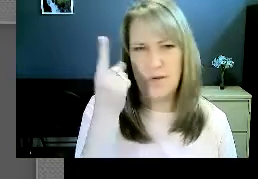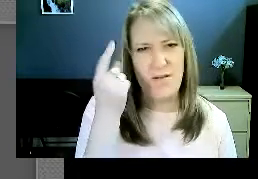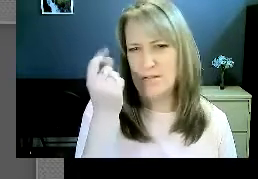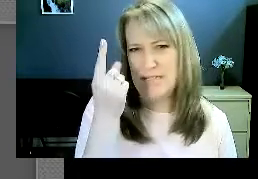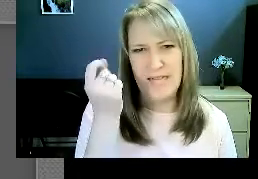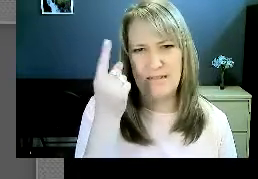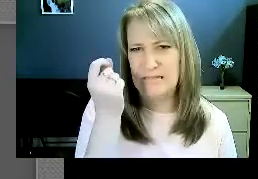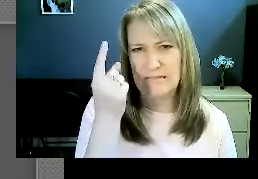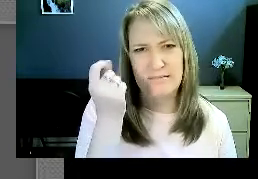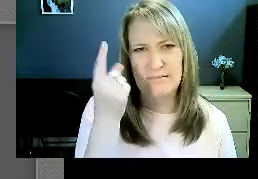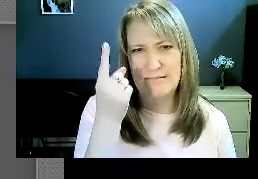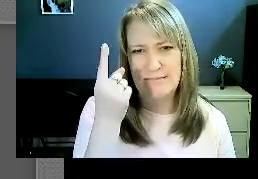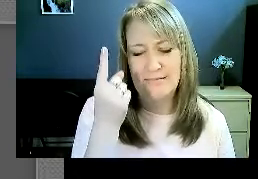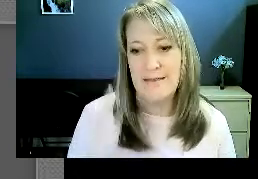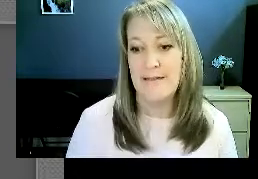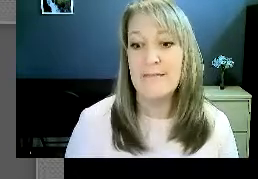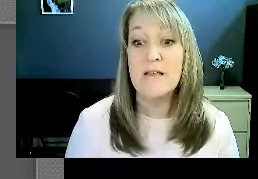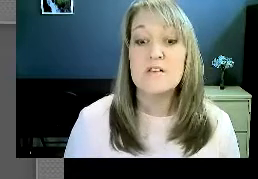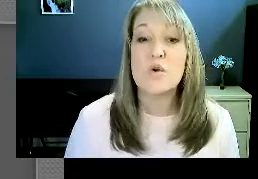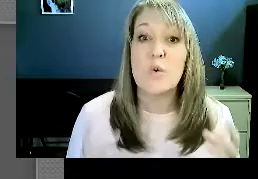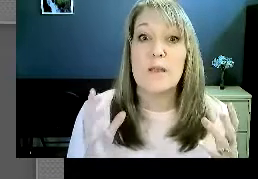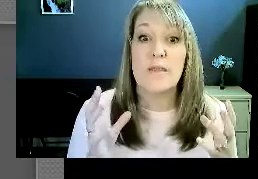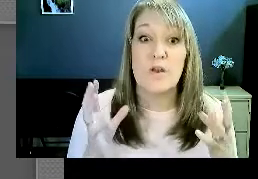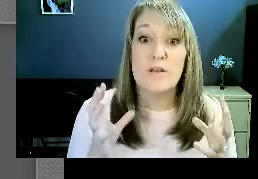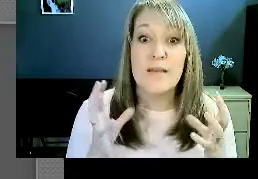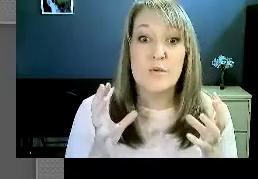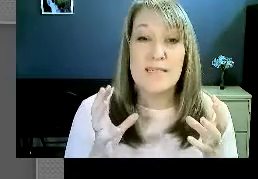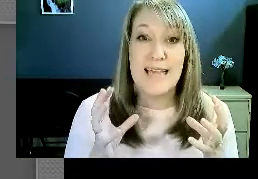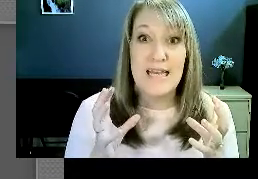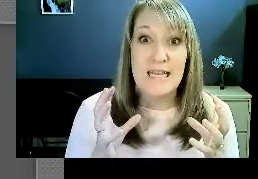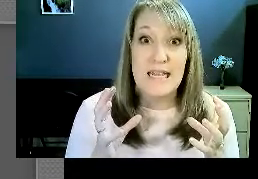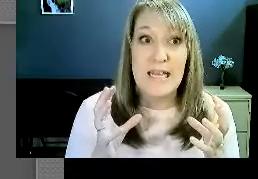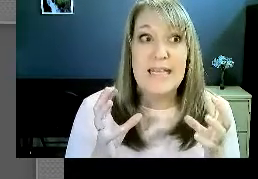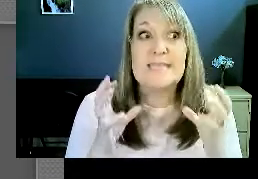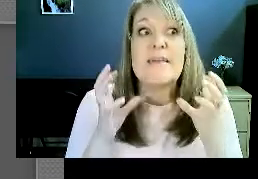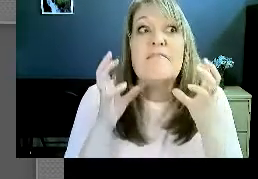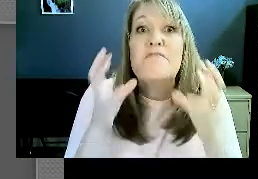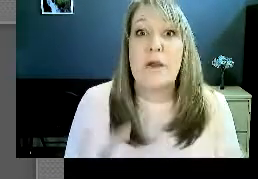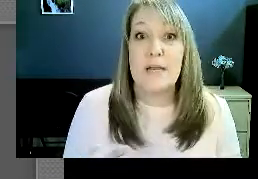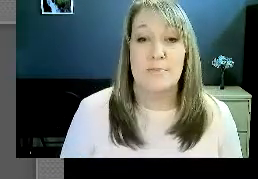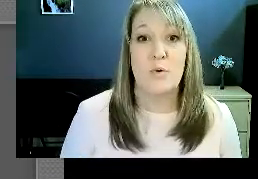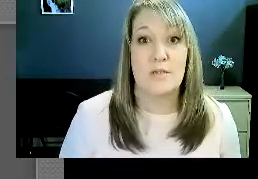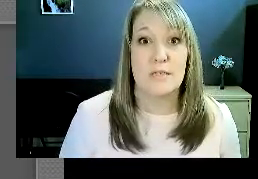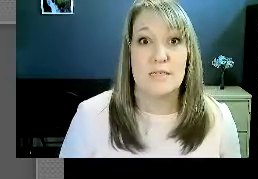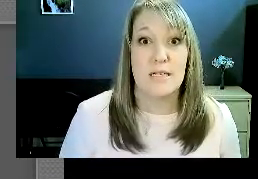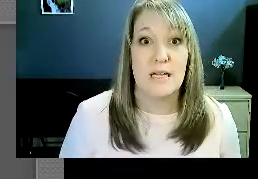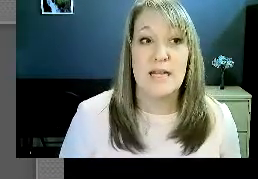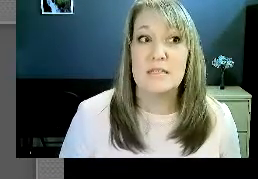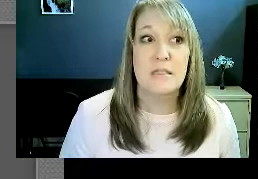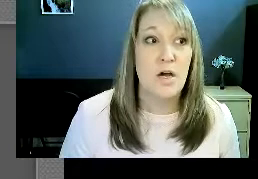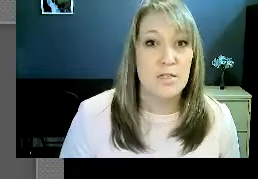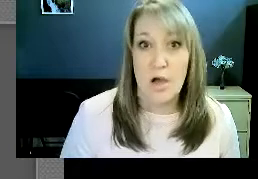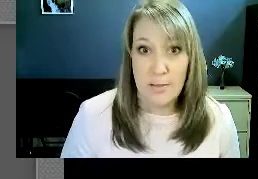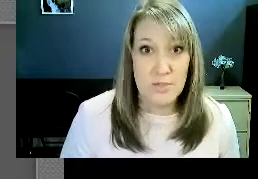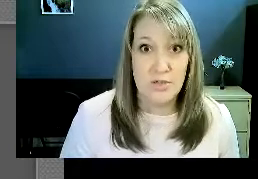and don't understand. Okay, so the non-manual sign is very important.